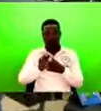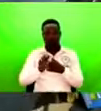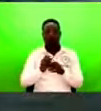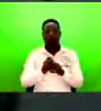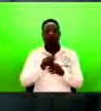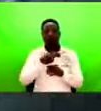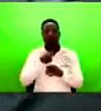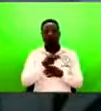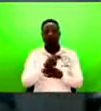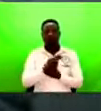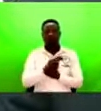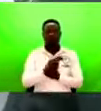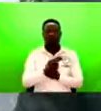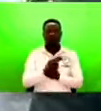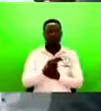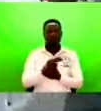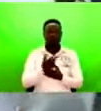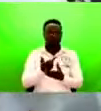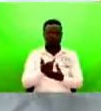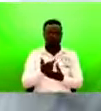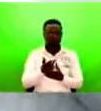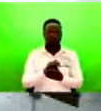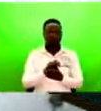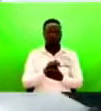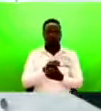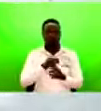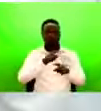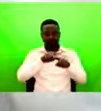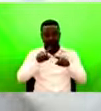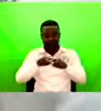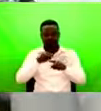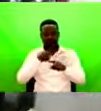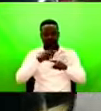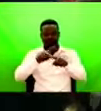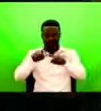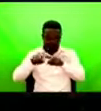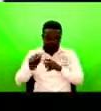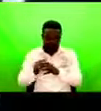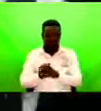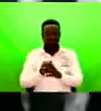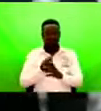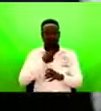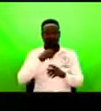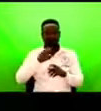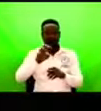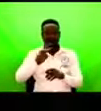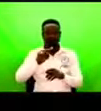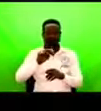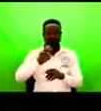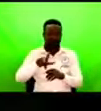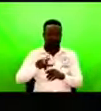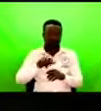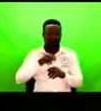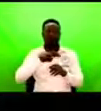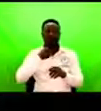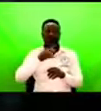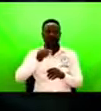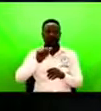Pastor Luke Sey, Pastor Dr. Suleimana DeGraft Isaka, Pastor Emmanuel Kwesi Kumi, Pastor Daniel